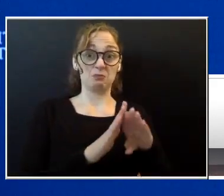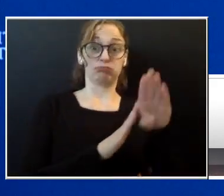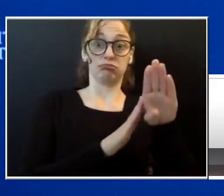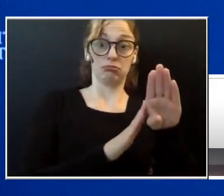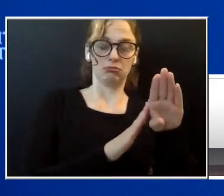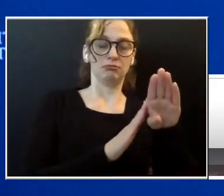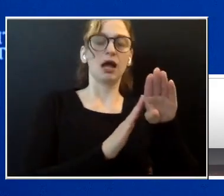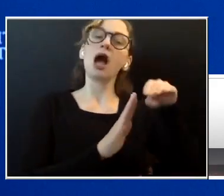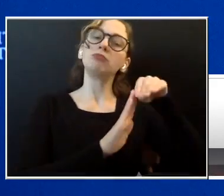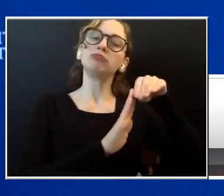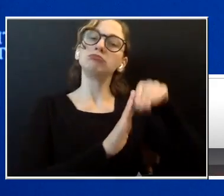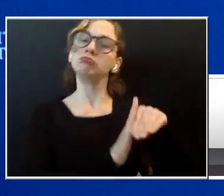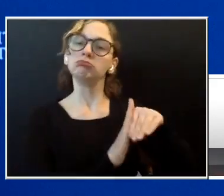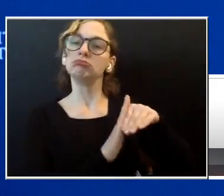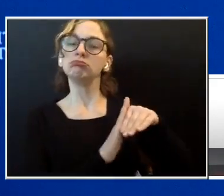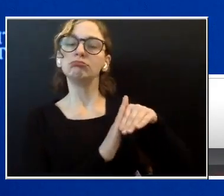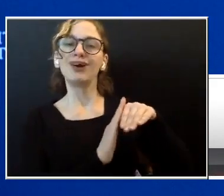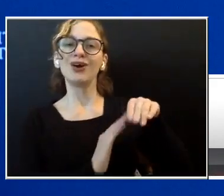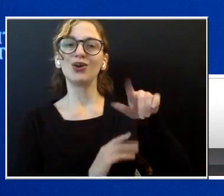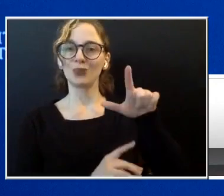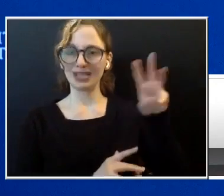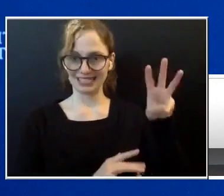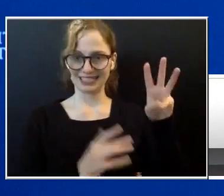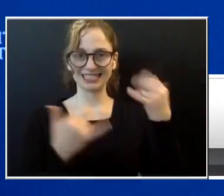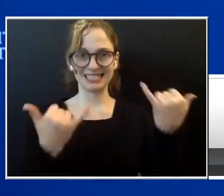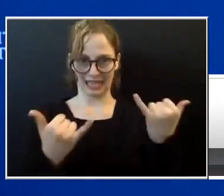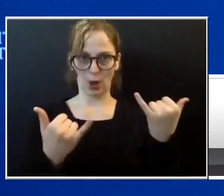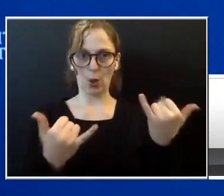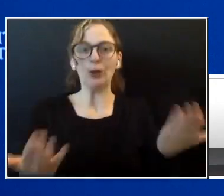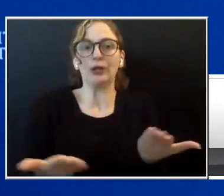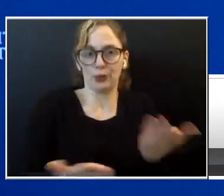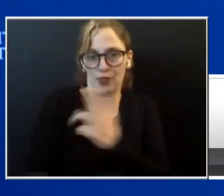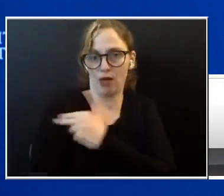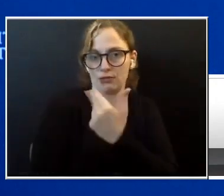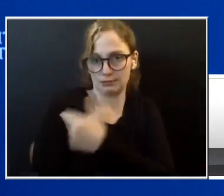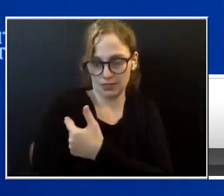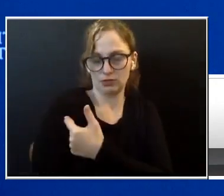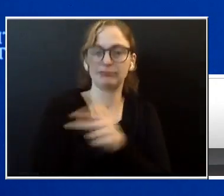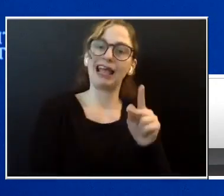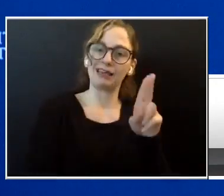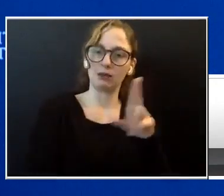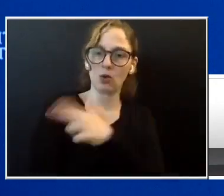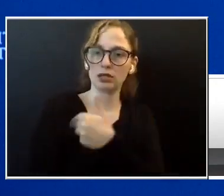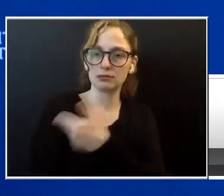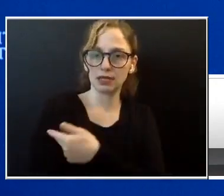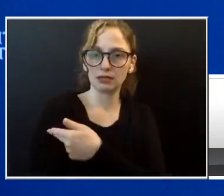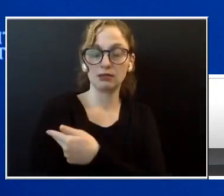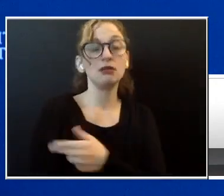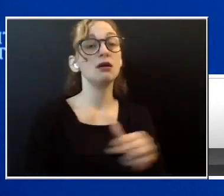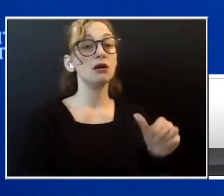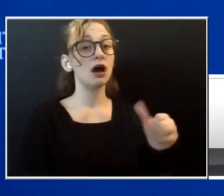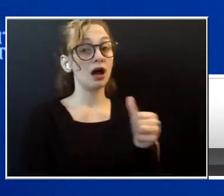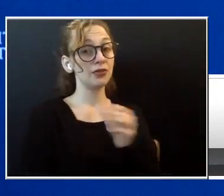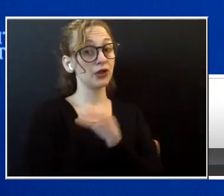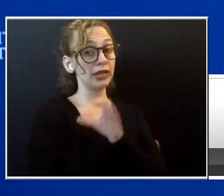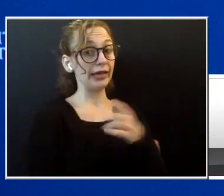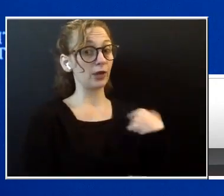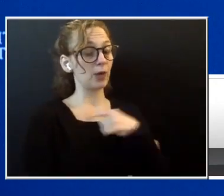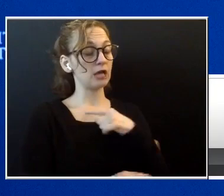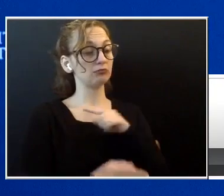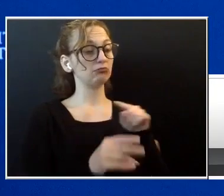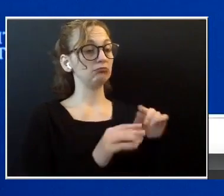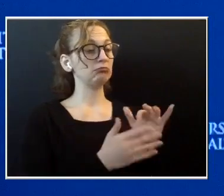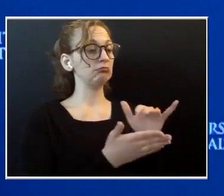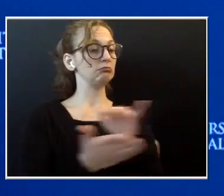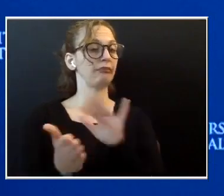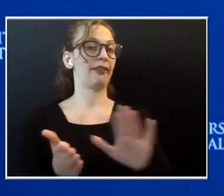26 in the hospital here at KU Hospital. We have other places that we also look at admissions as well, some